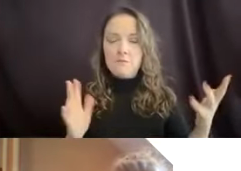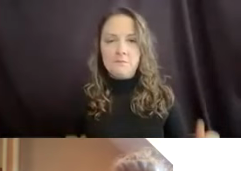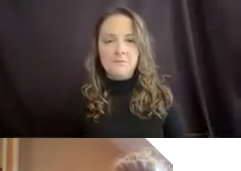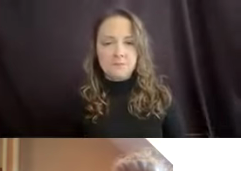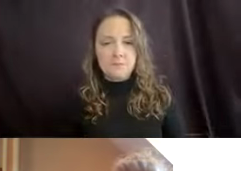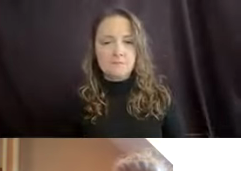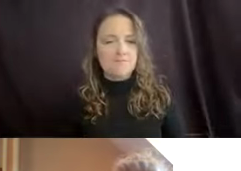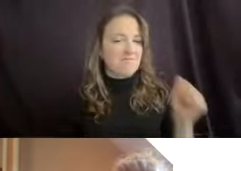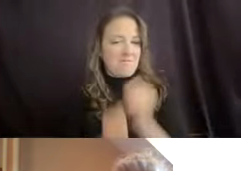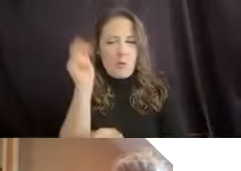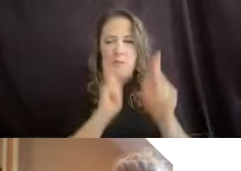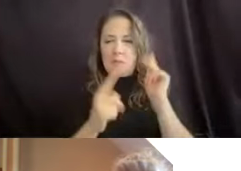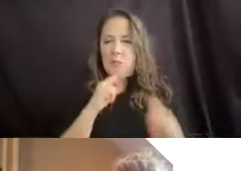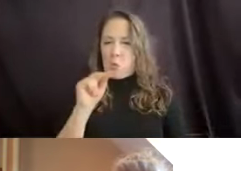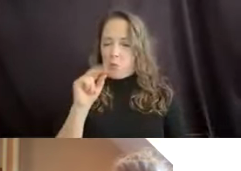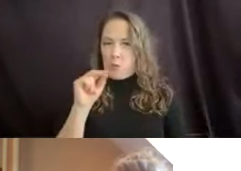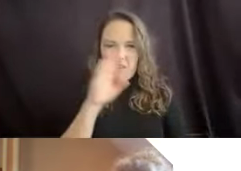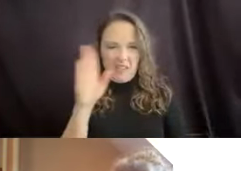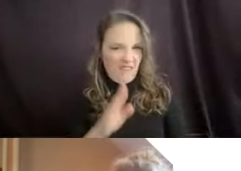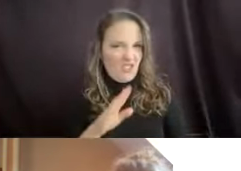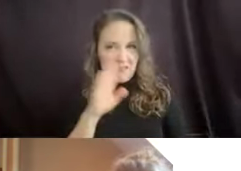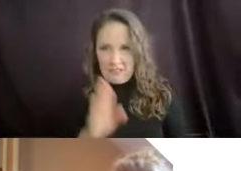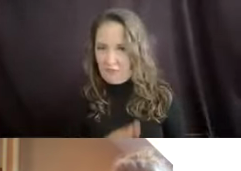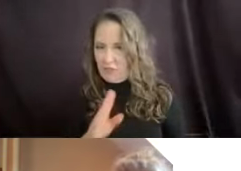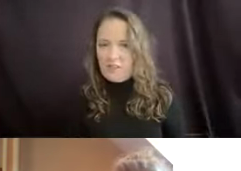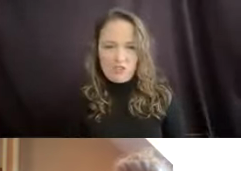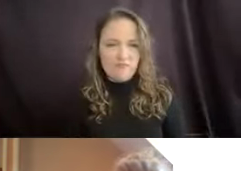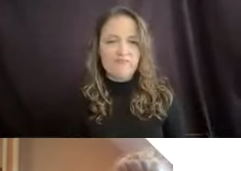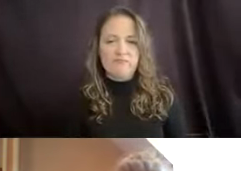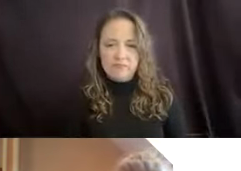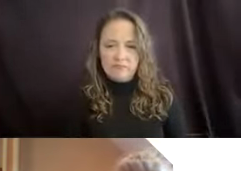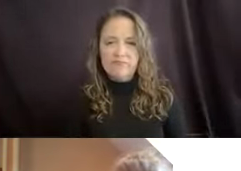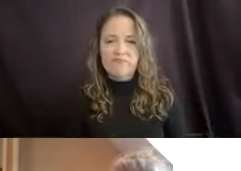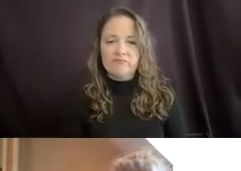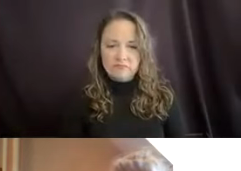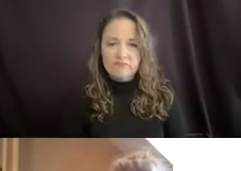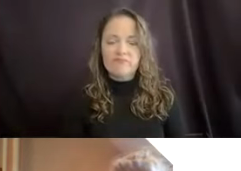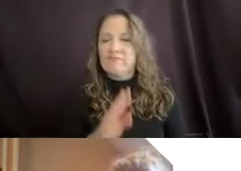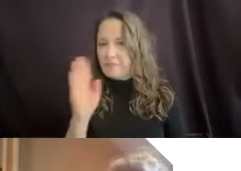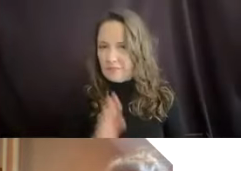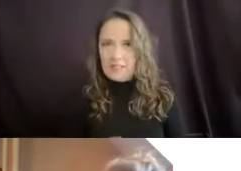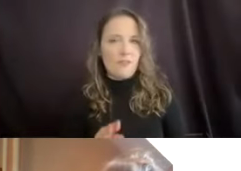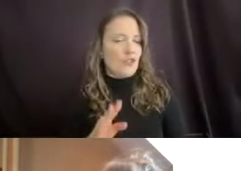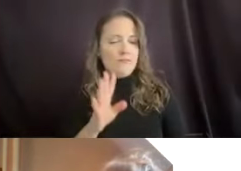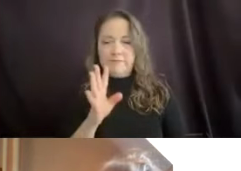Most folks are saying, nope, never spoke to their parents or family about dating